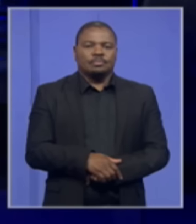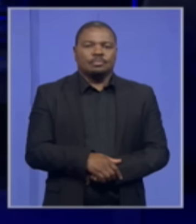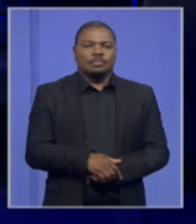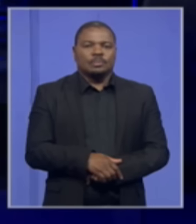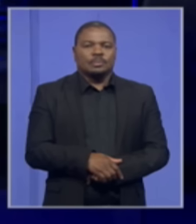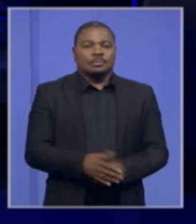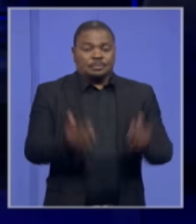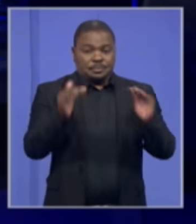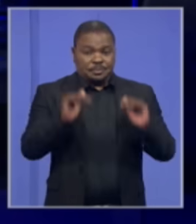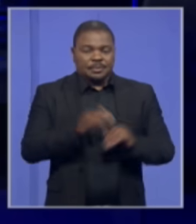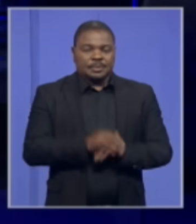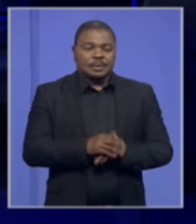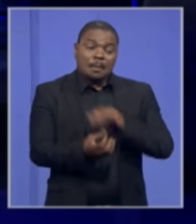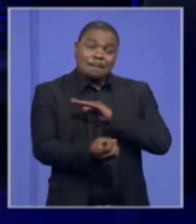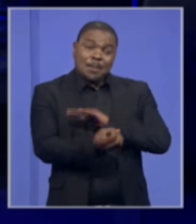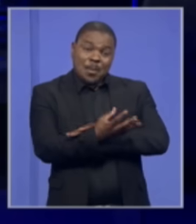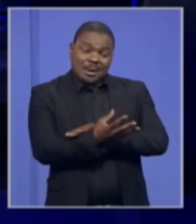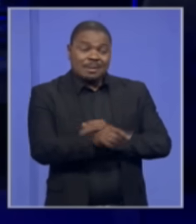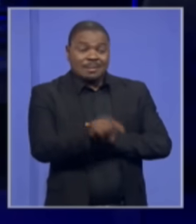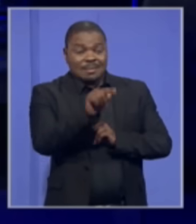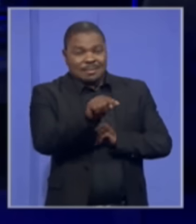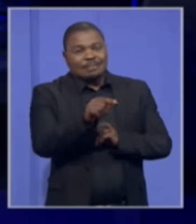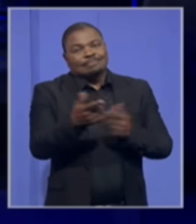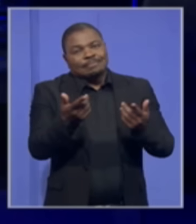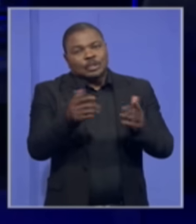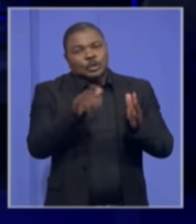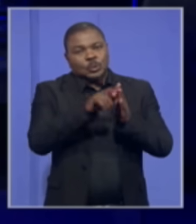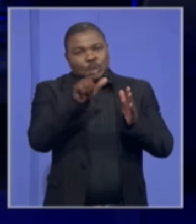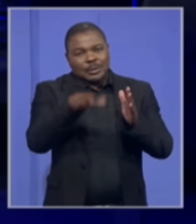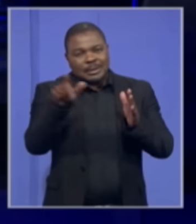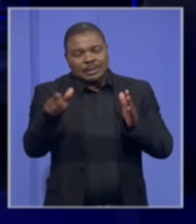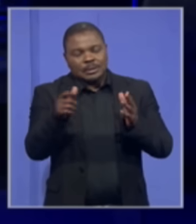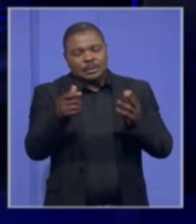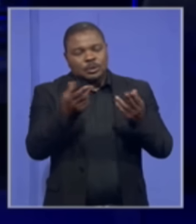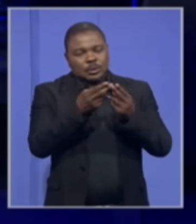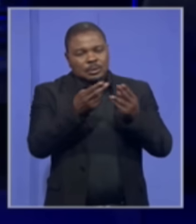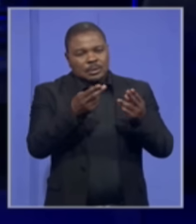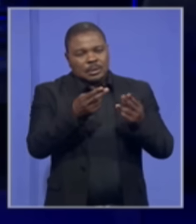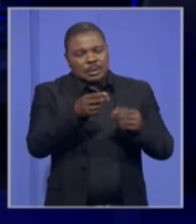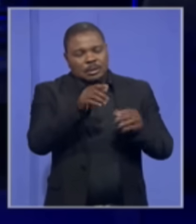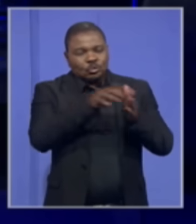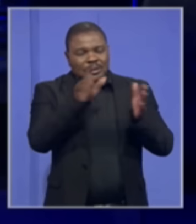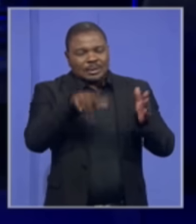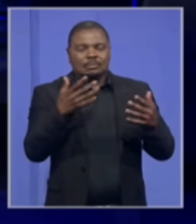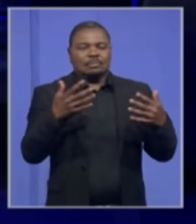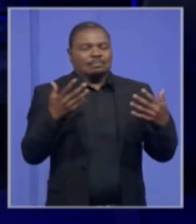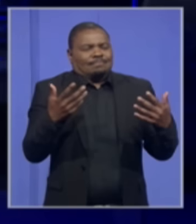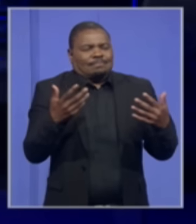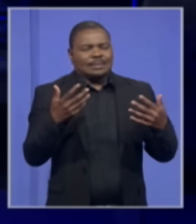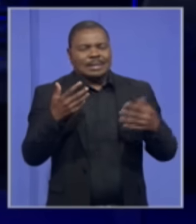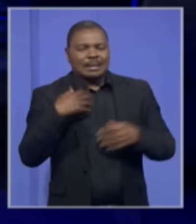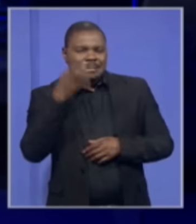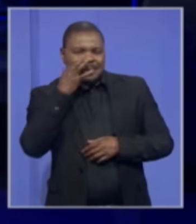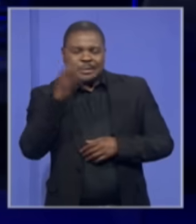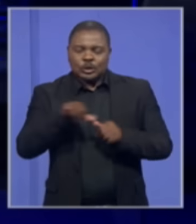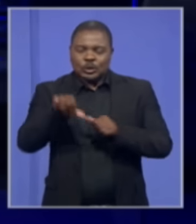Ho sa le jwalo re fumana hore dingongoreo di ntse di tota ra baithuti ba province ya Mpumalanga ka kotsi ya wela lerabeng la lerato ho social